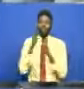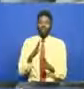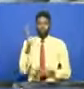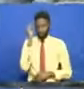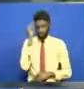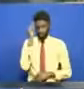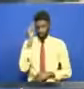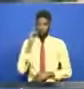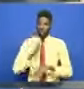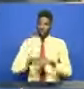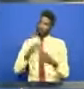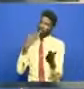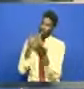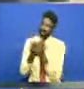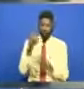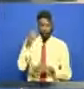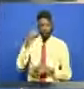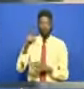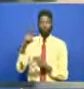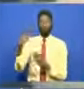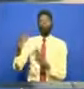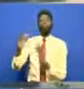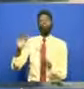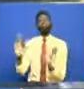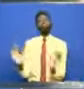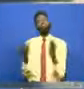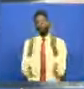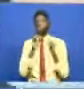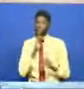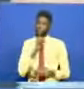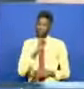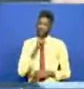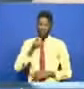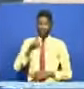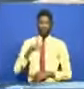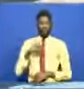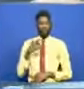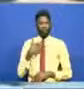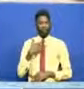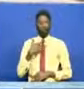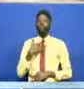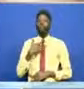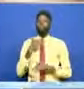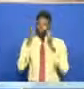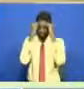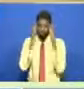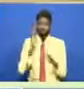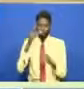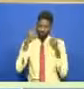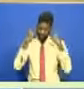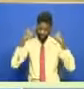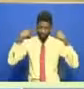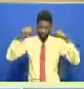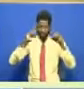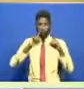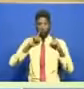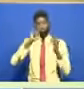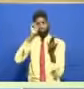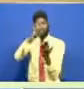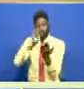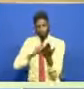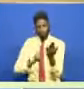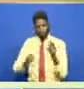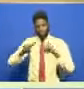the donation, said he is optimistic that the candidates will successfully sit for the examinations regardless of the